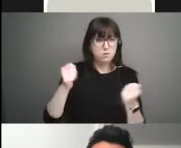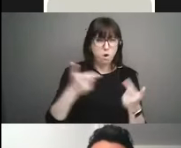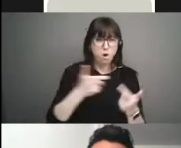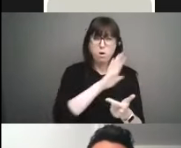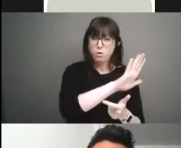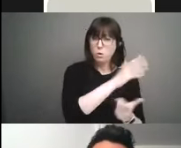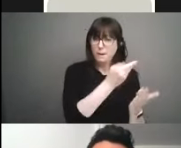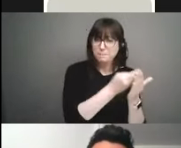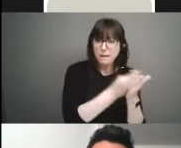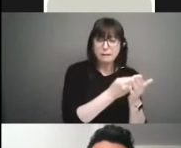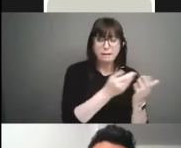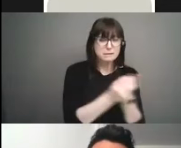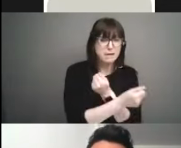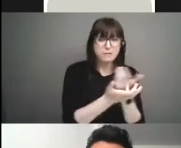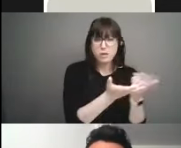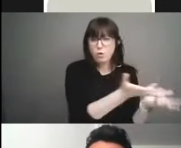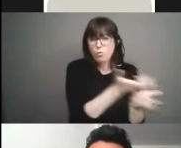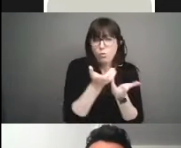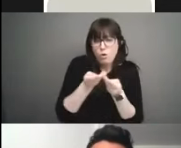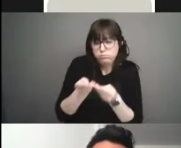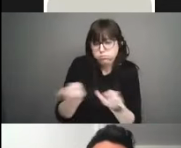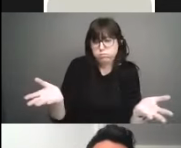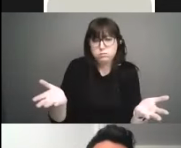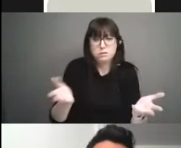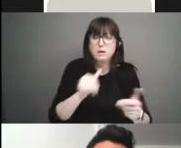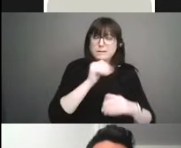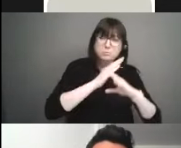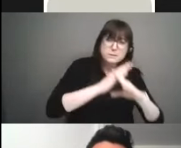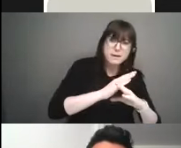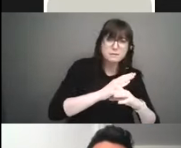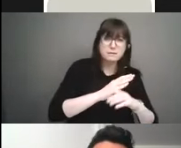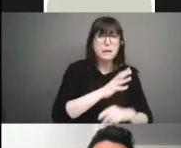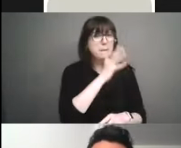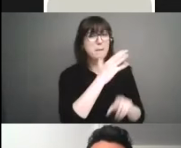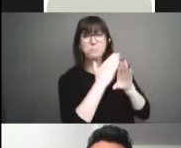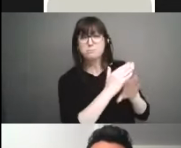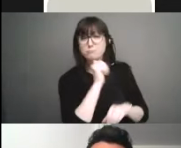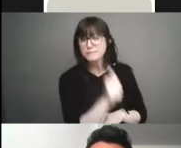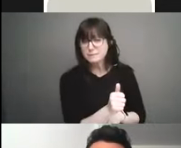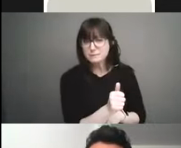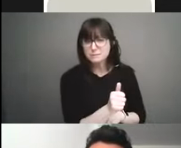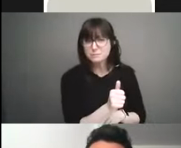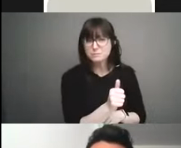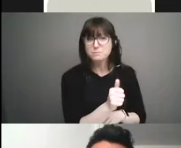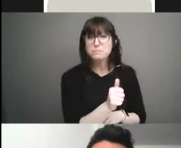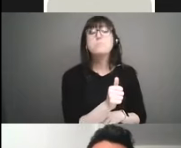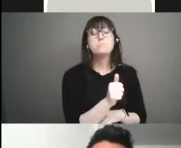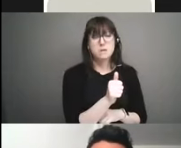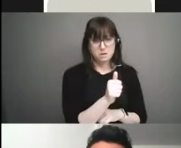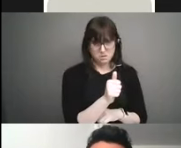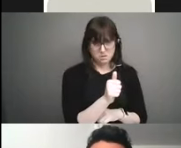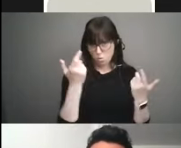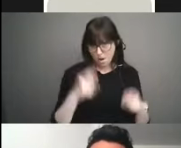her assets rather than protecting them and protecting her. So there was an application